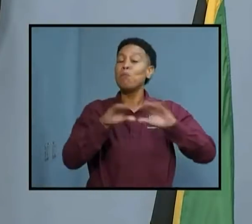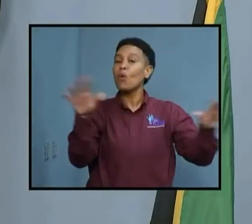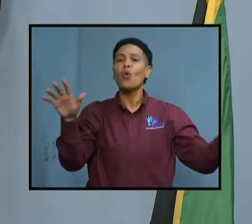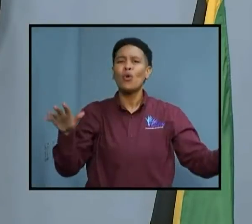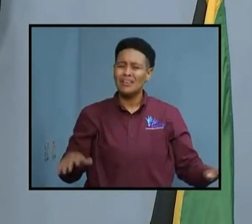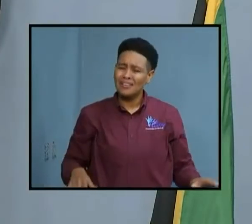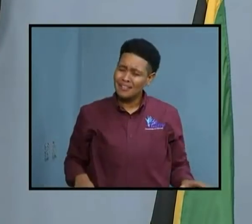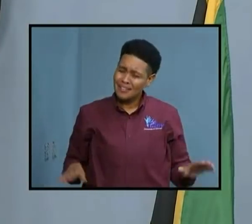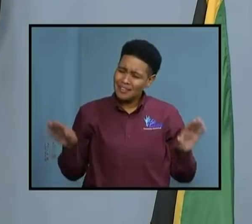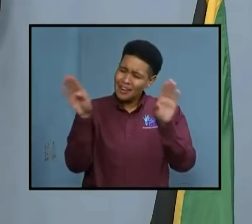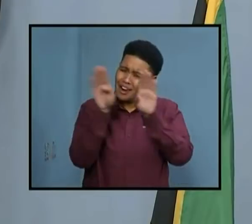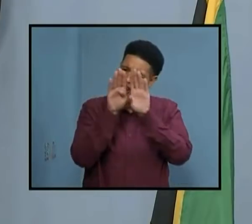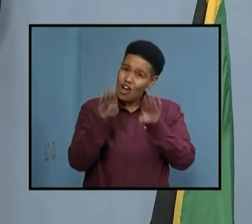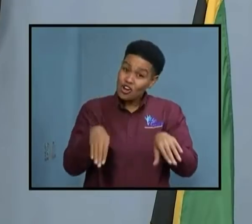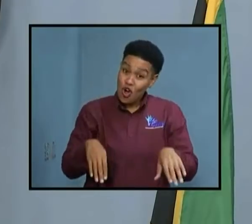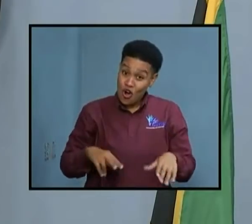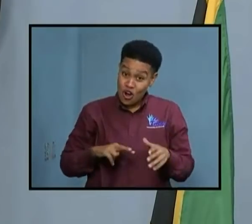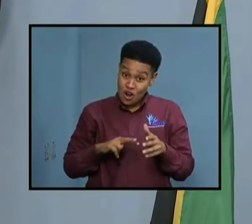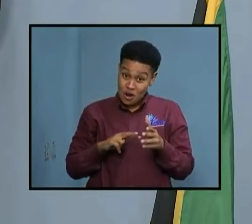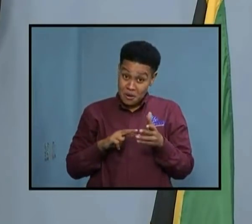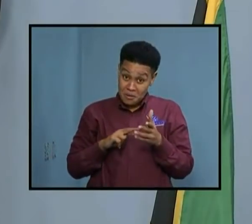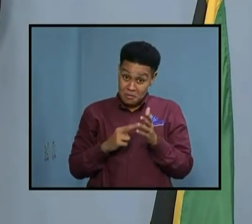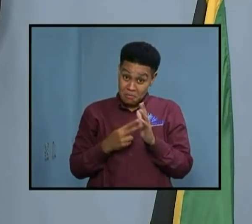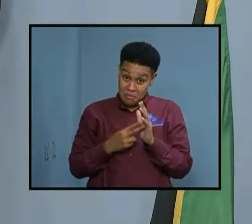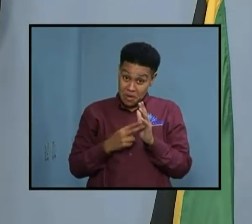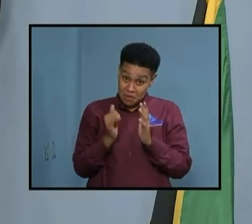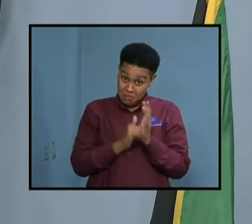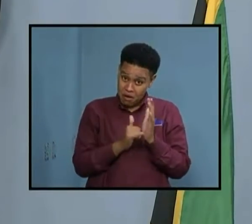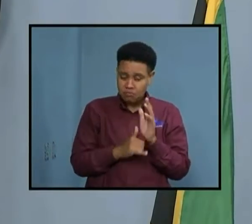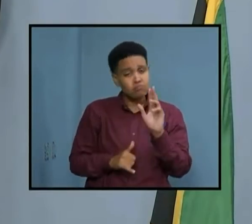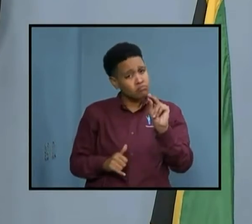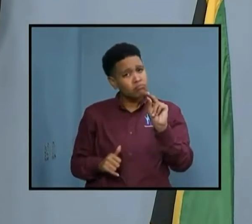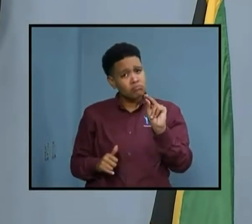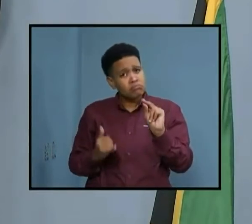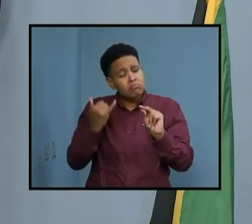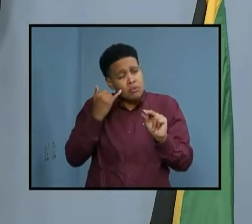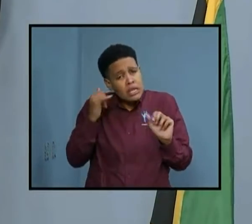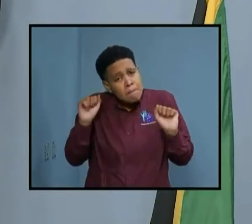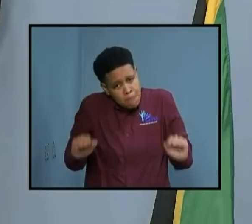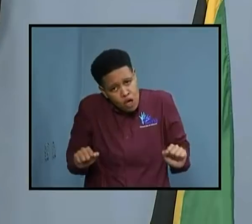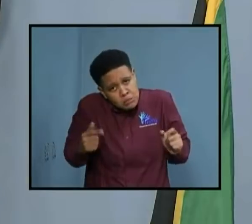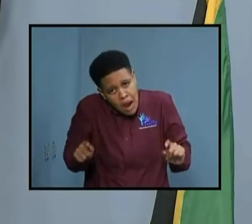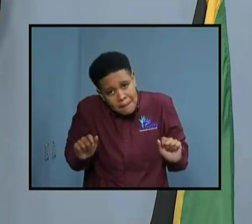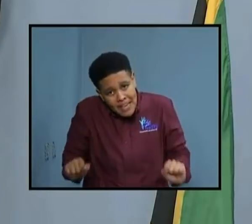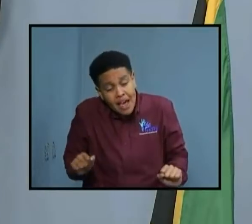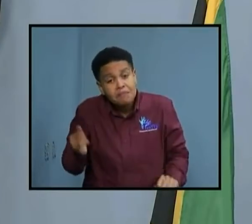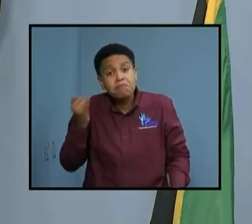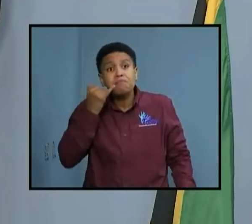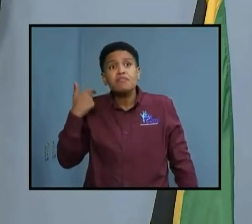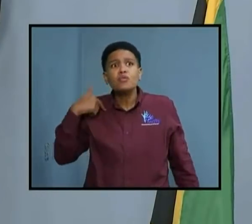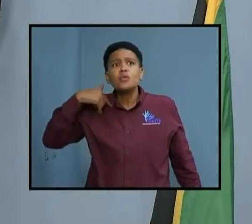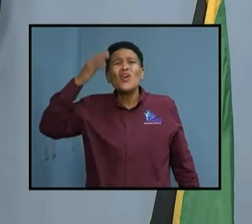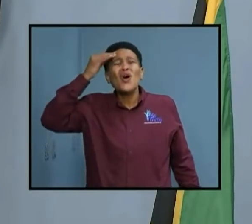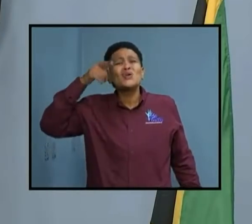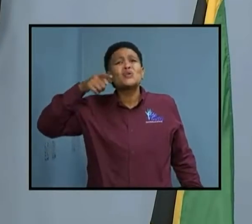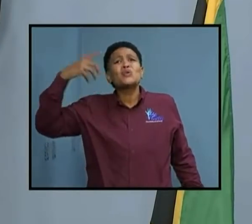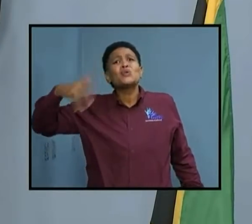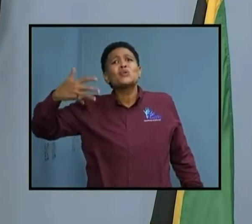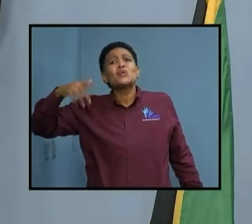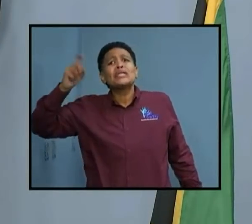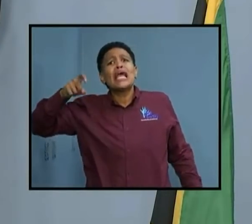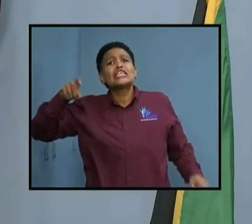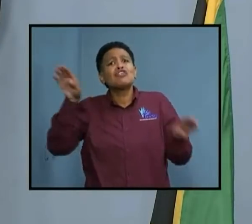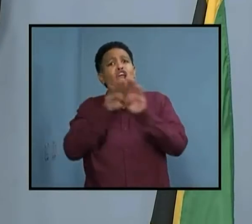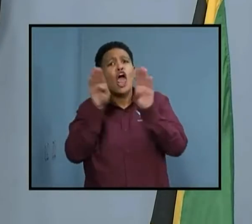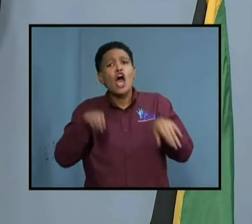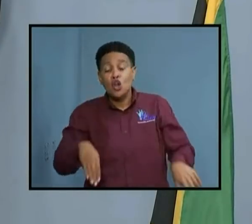A lockdown is not off the books, obviously, if there is a case where we consider it necessary, if